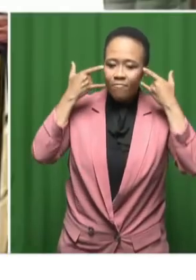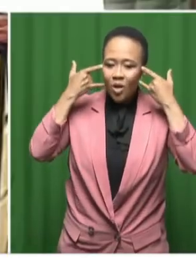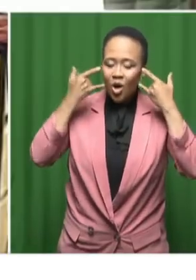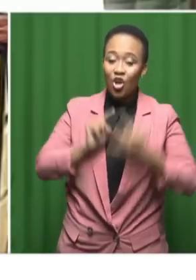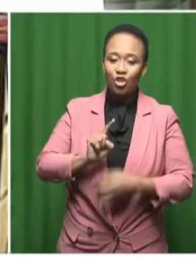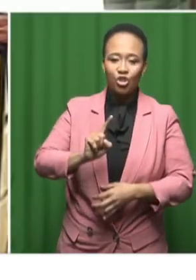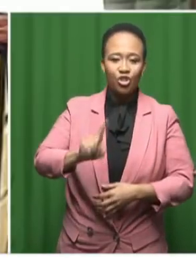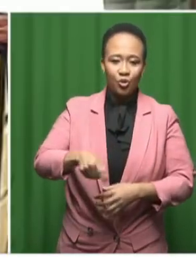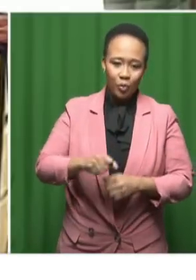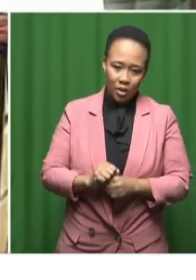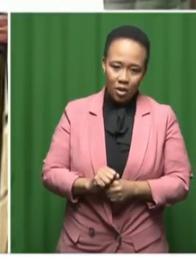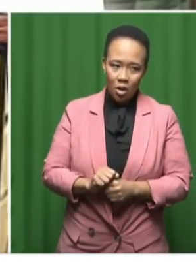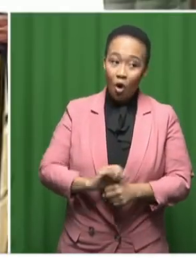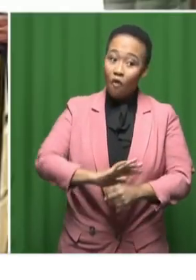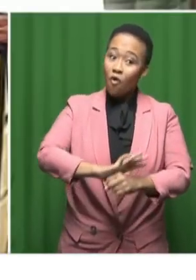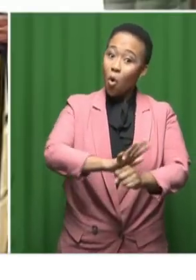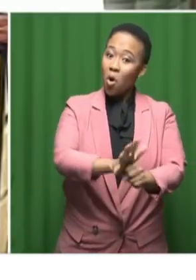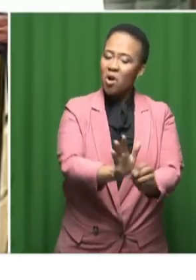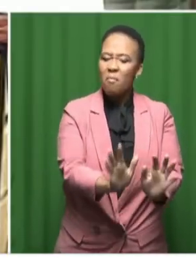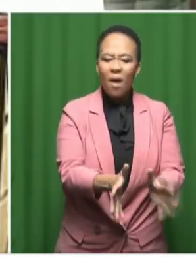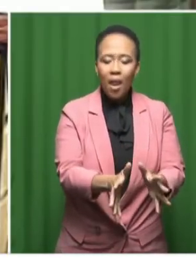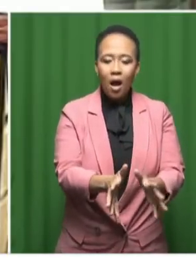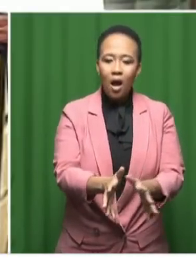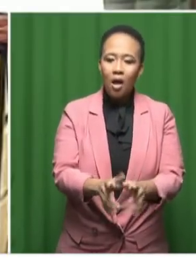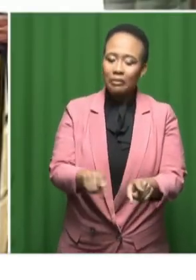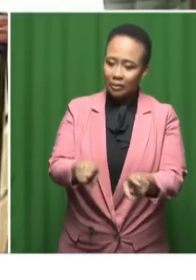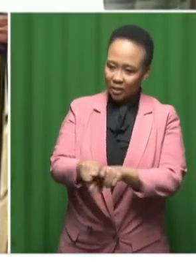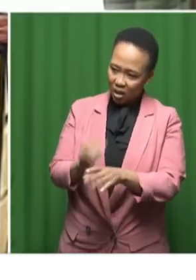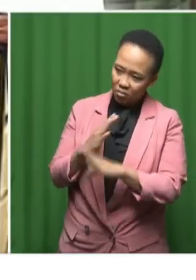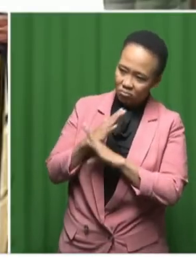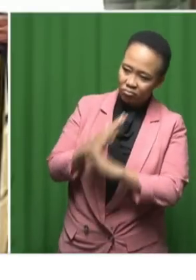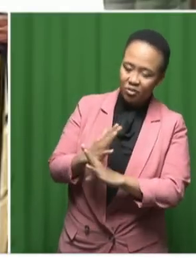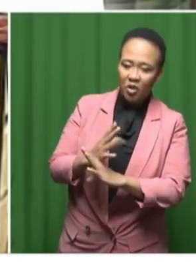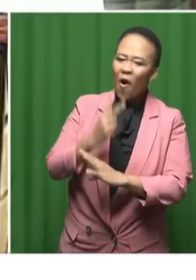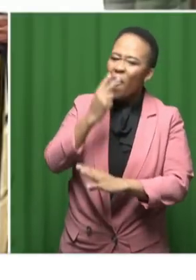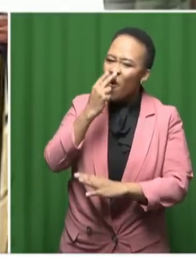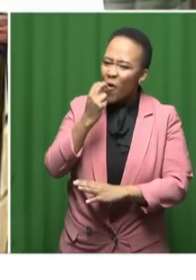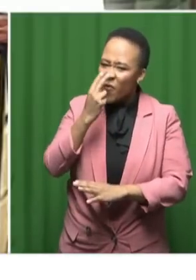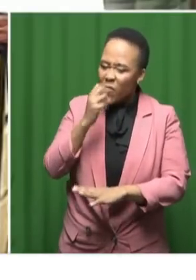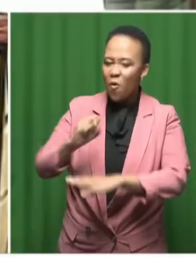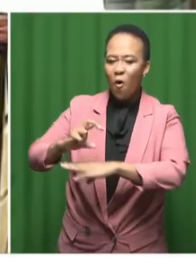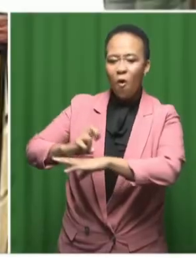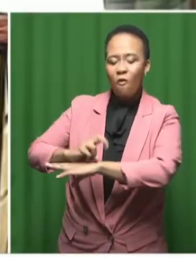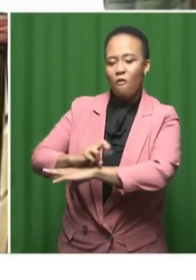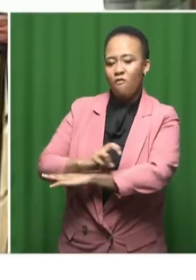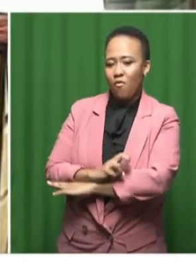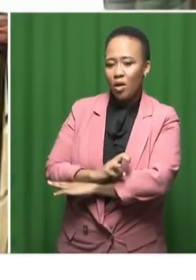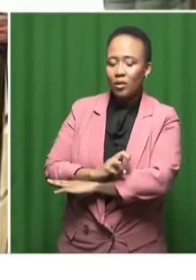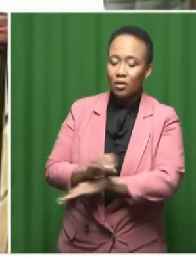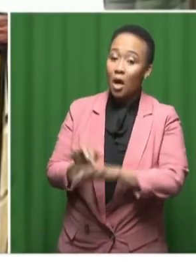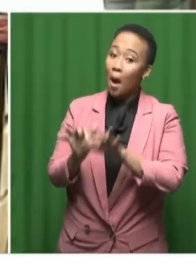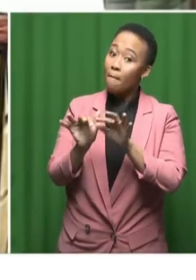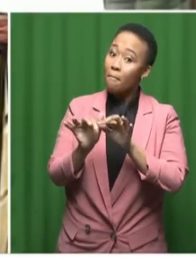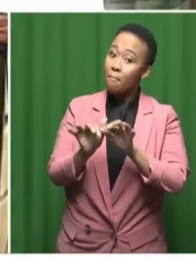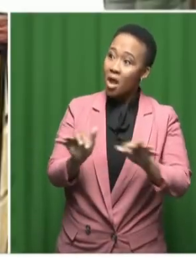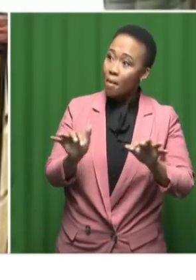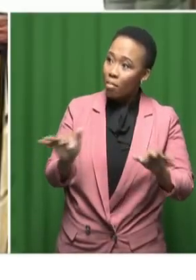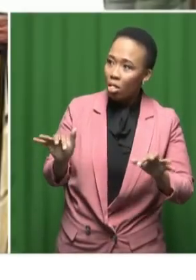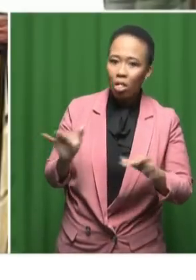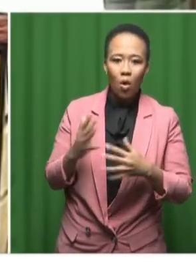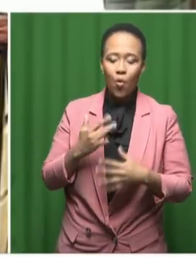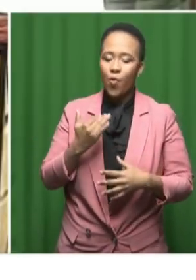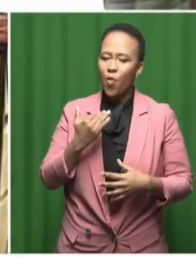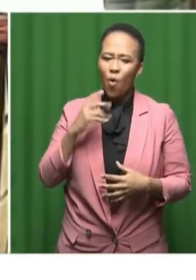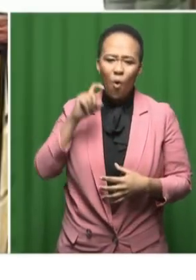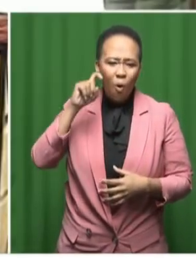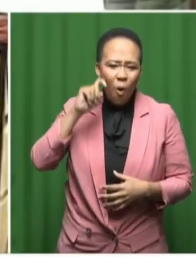only COVID-19, but to against the flu virus. That's equally more lethal to people who are immunocompromised or people who are old. It